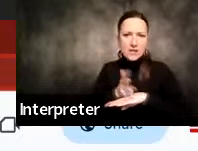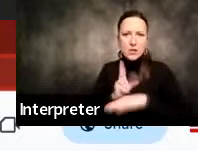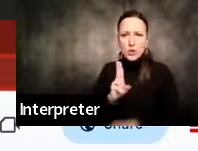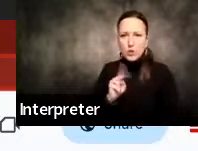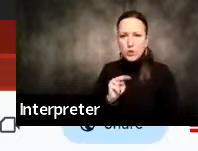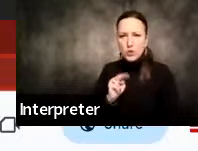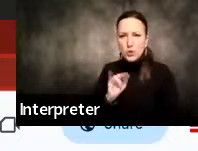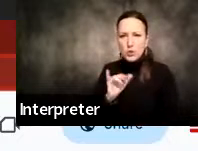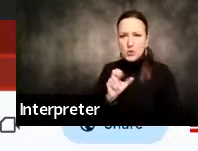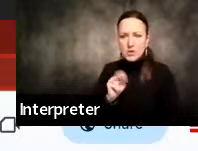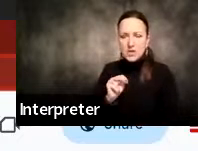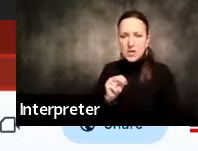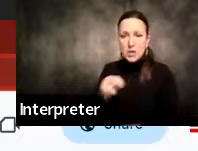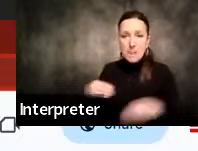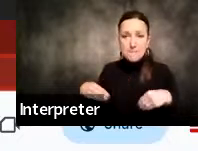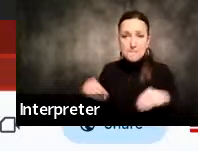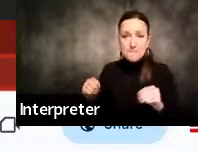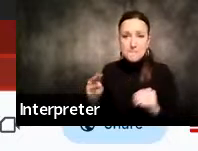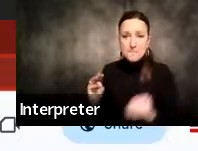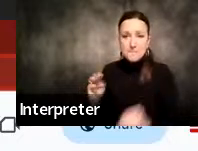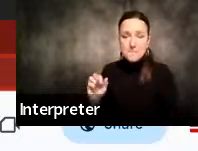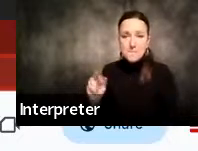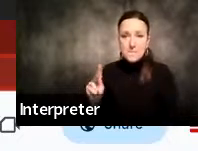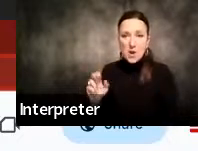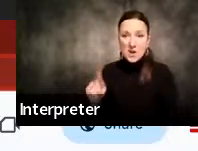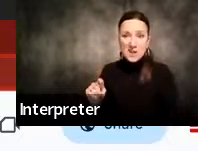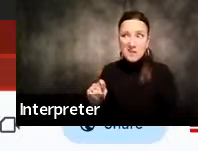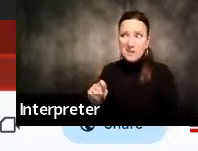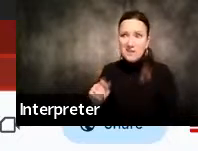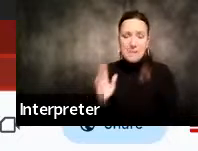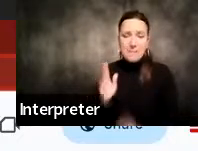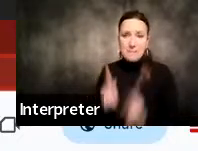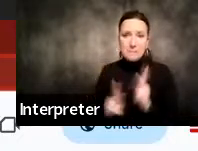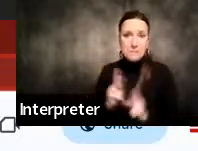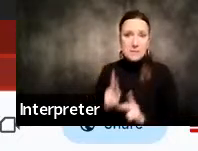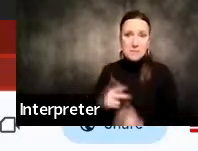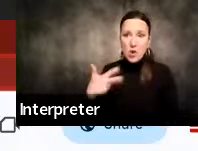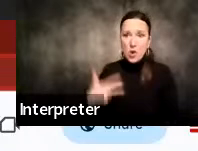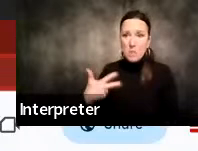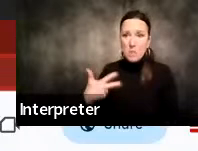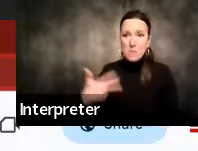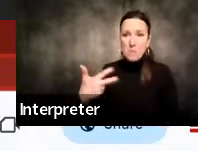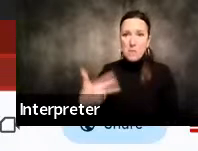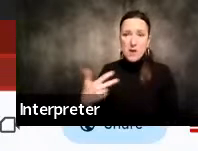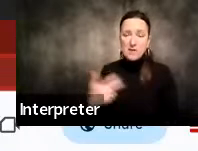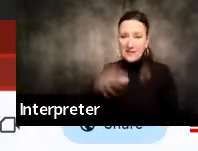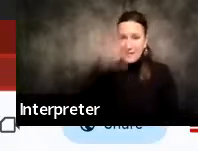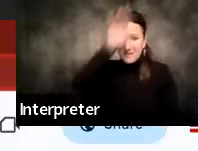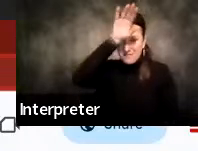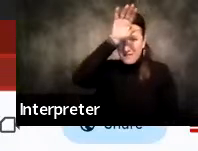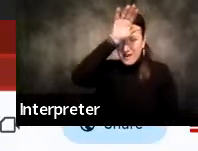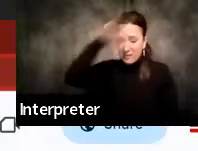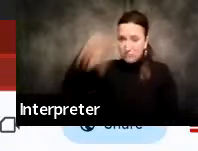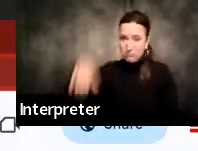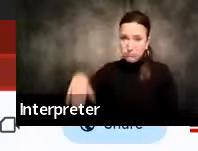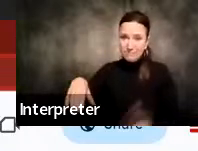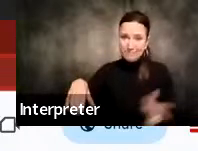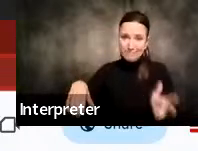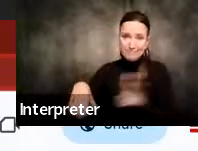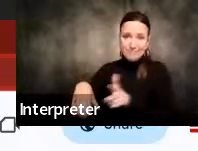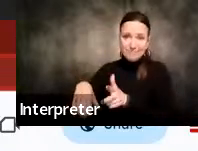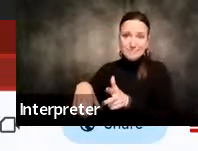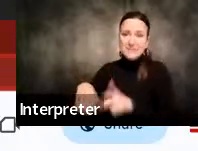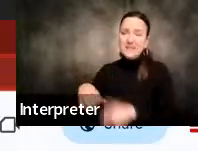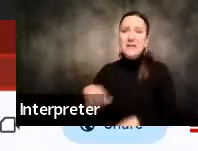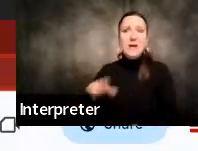Market, and folks are parking by fire extinguishers on the